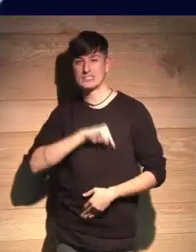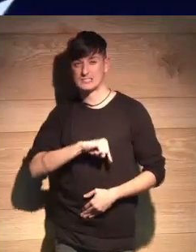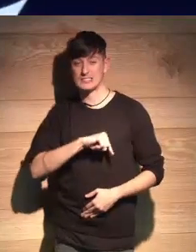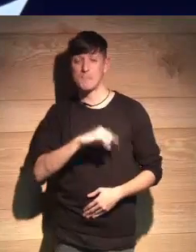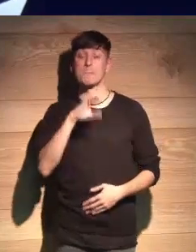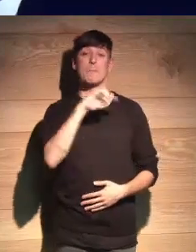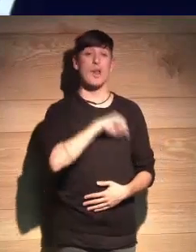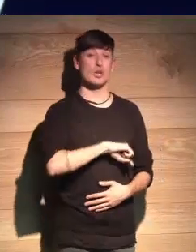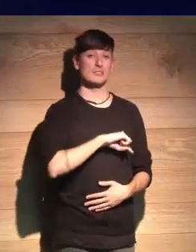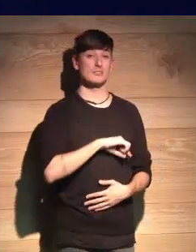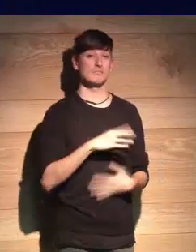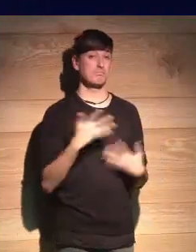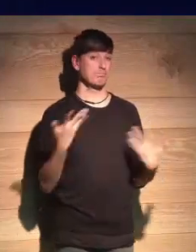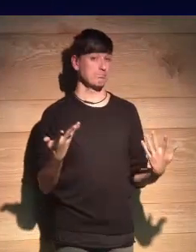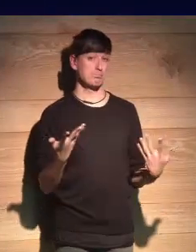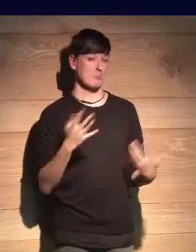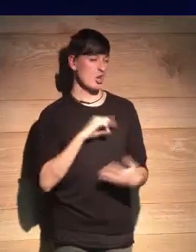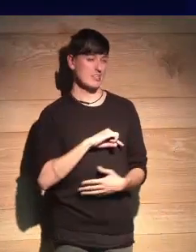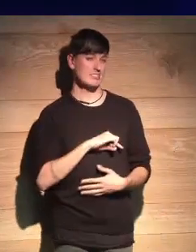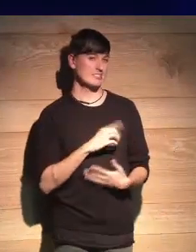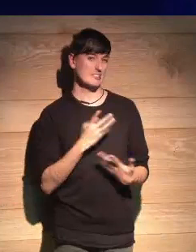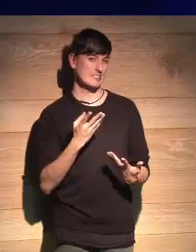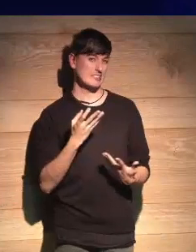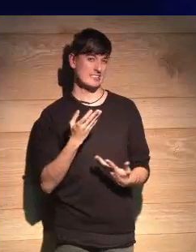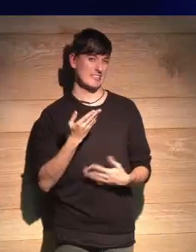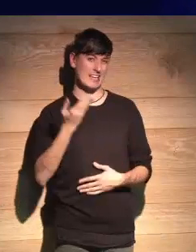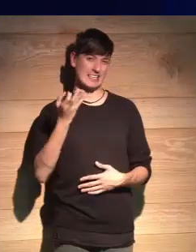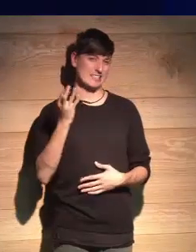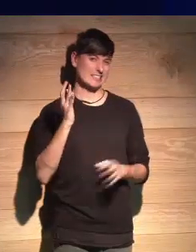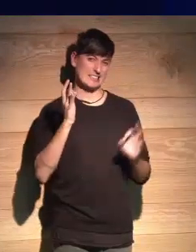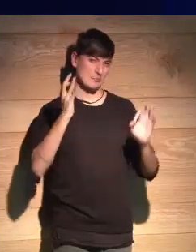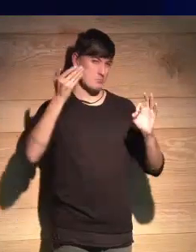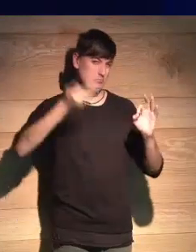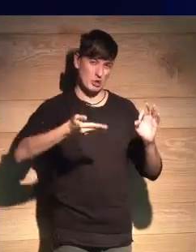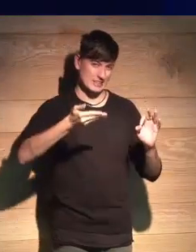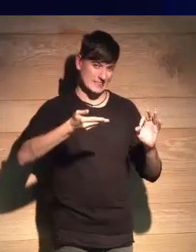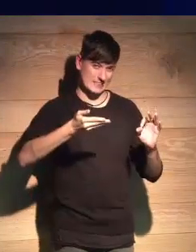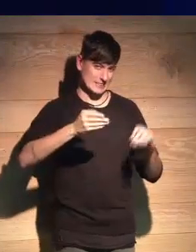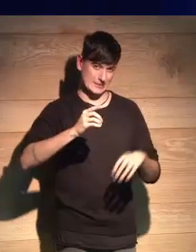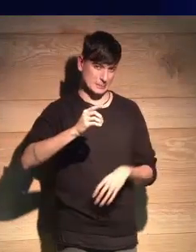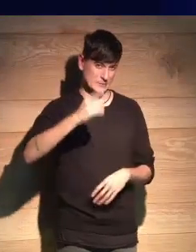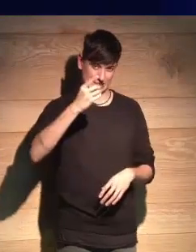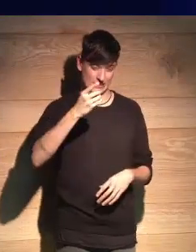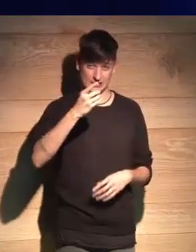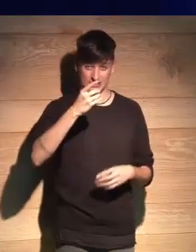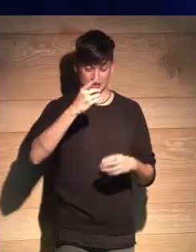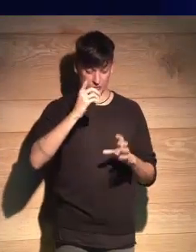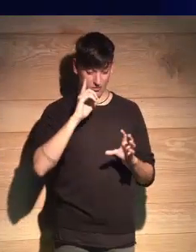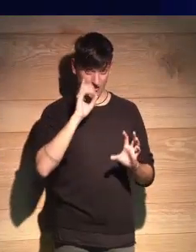spoke about values because values are the fundamental pillar